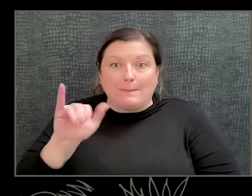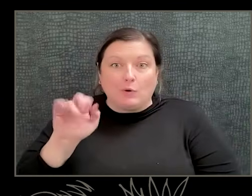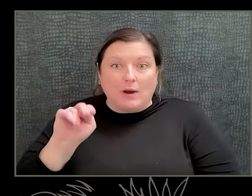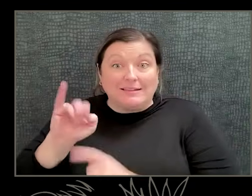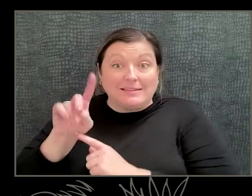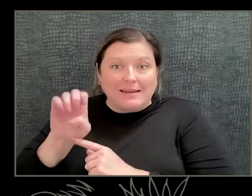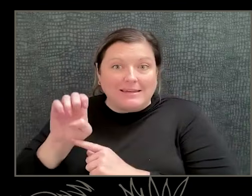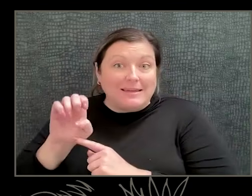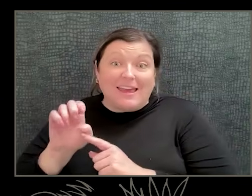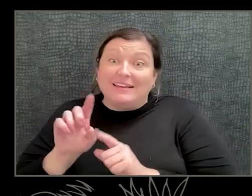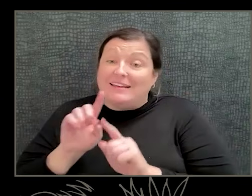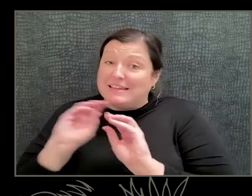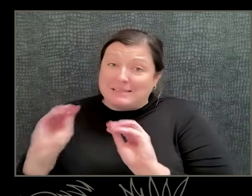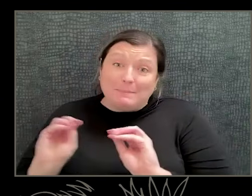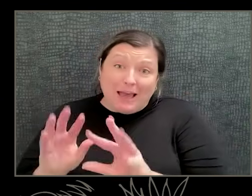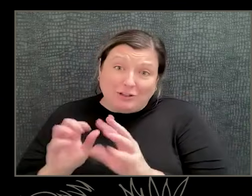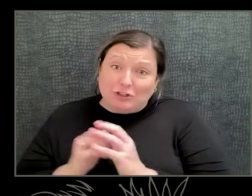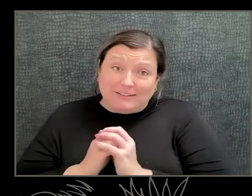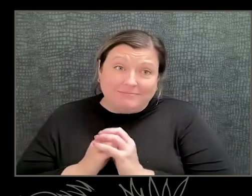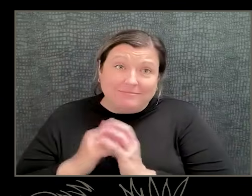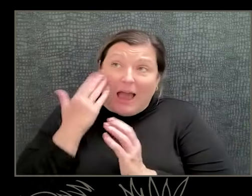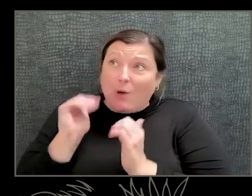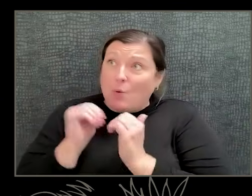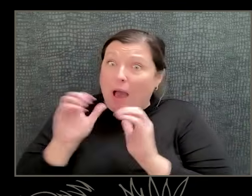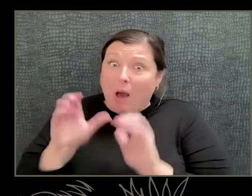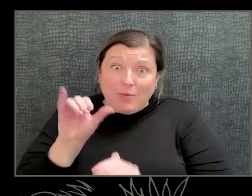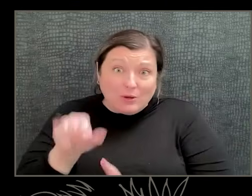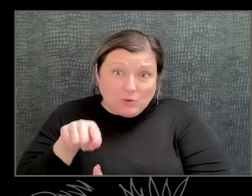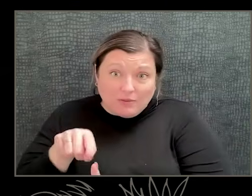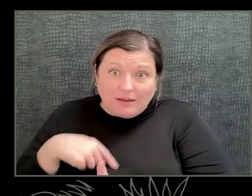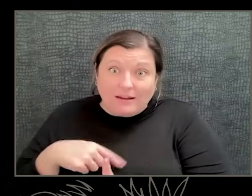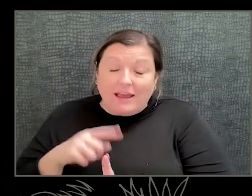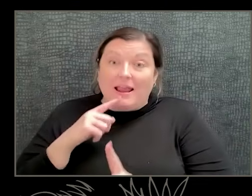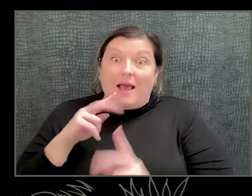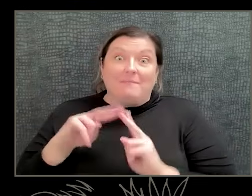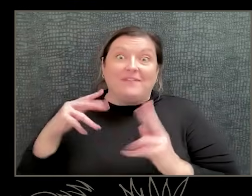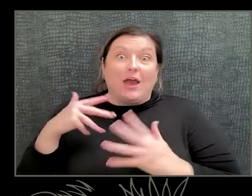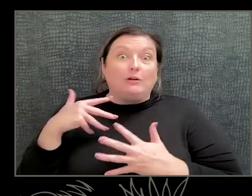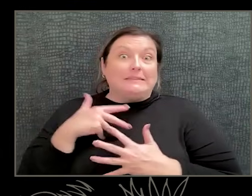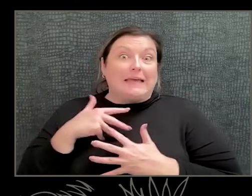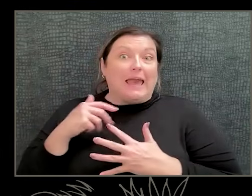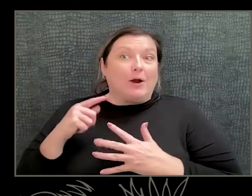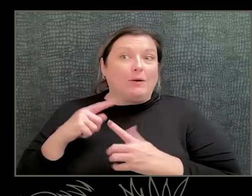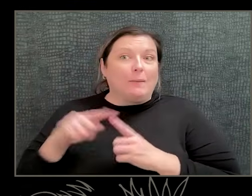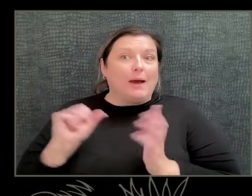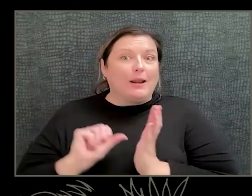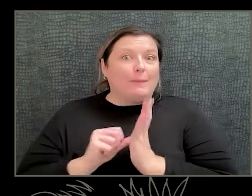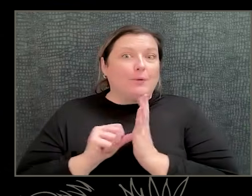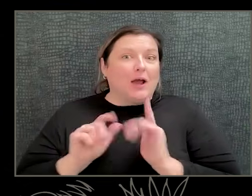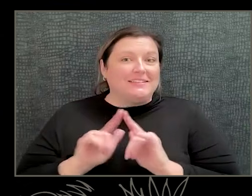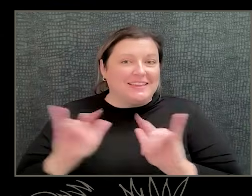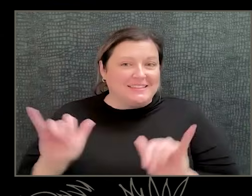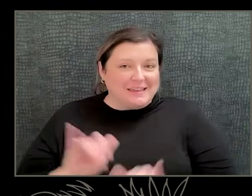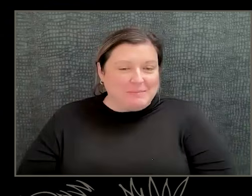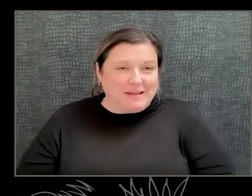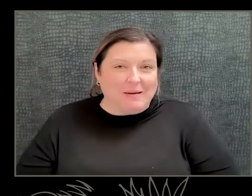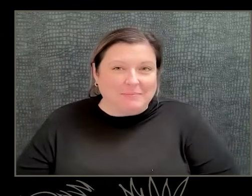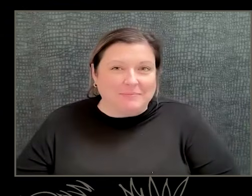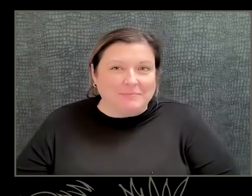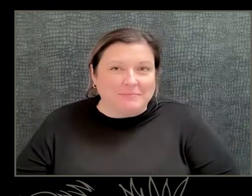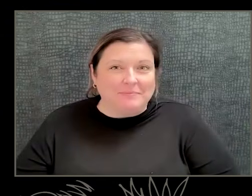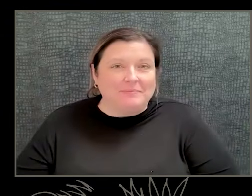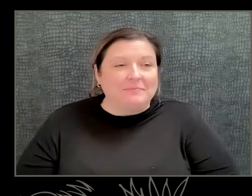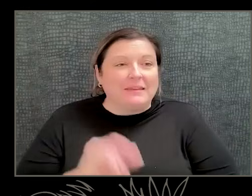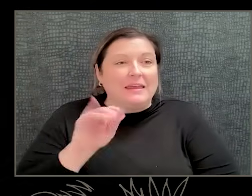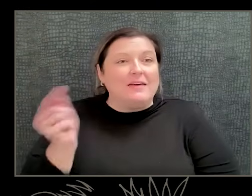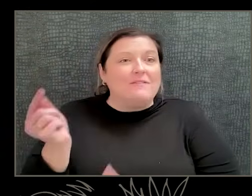it's magic. I don't know how they do it, and I'm very scared and impressed at the same time. But if we